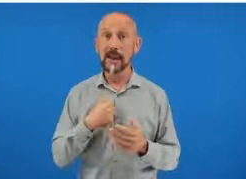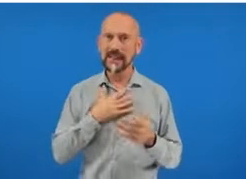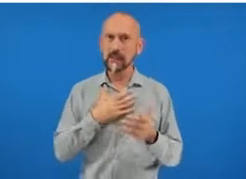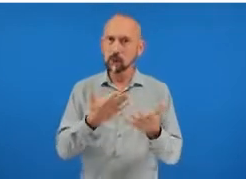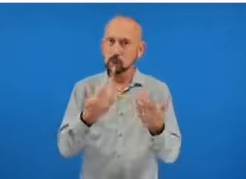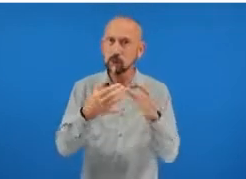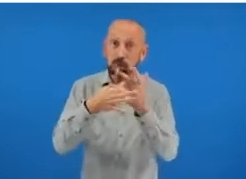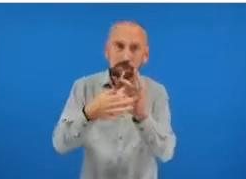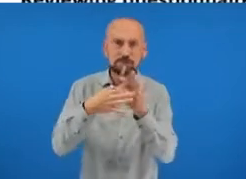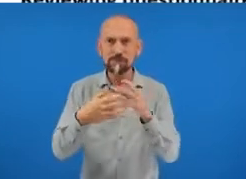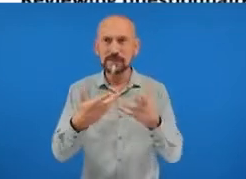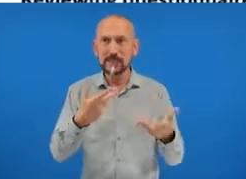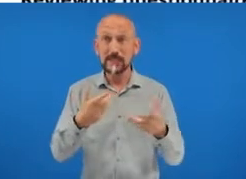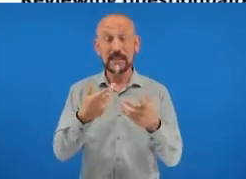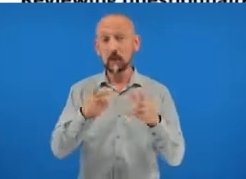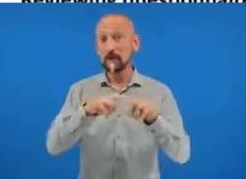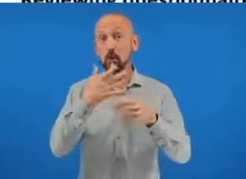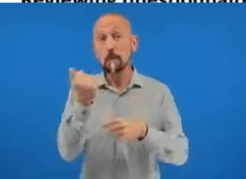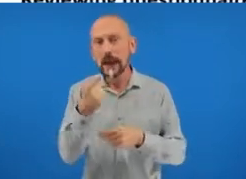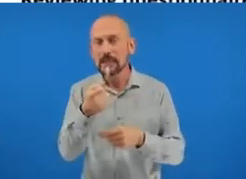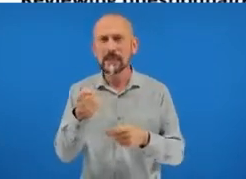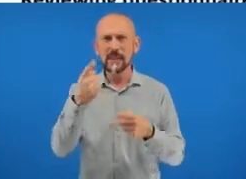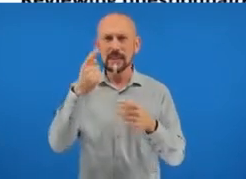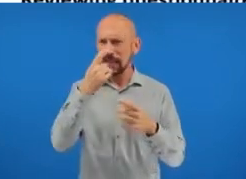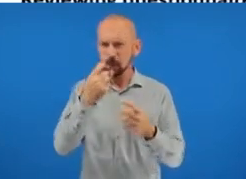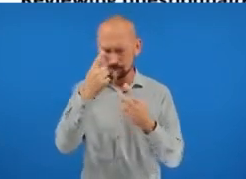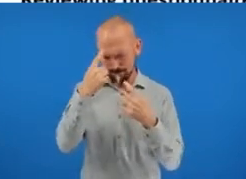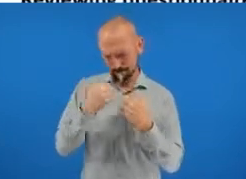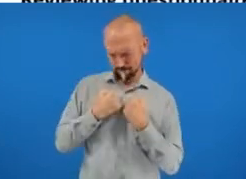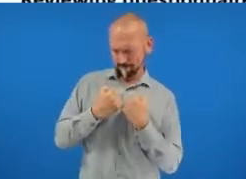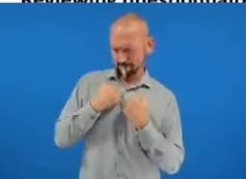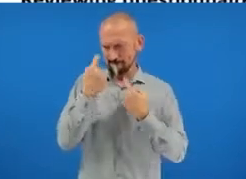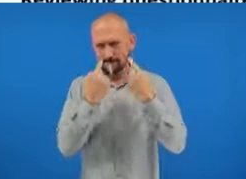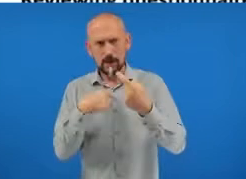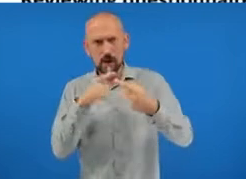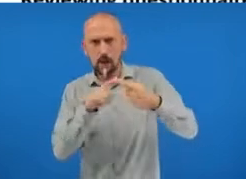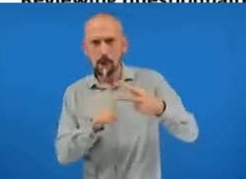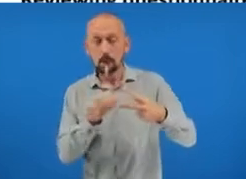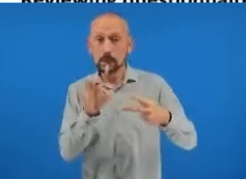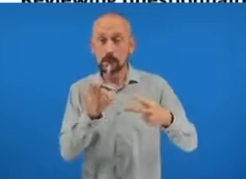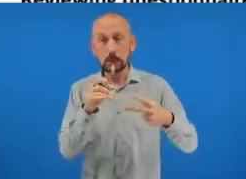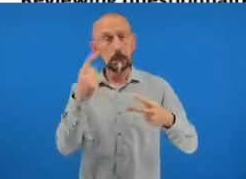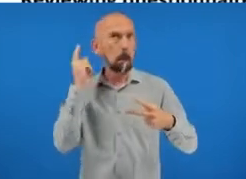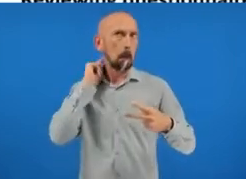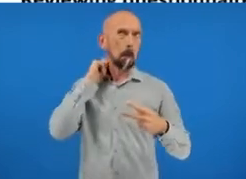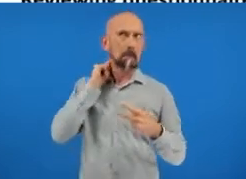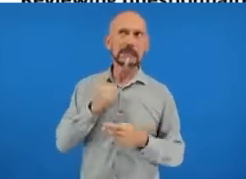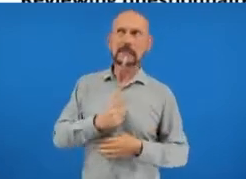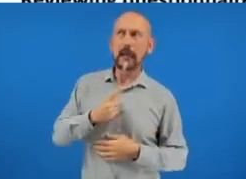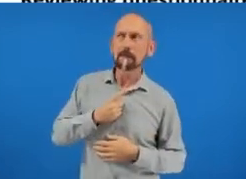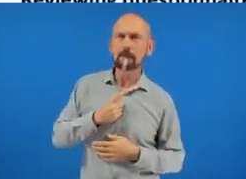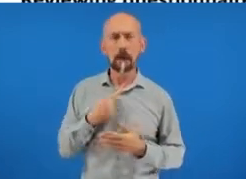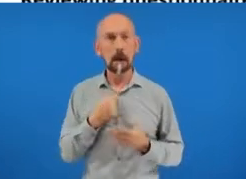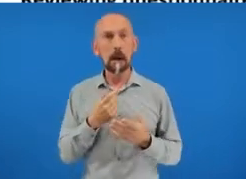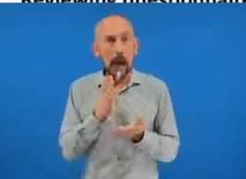all of us, if you don't mind, to take a moment to ask yourself a couple of questions and just make a note of your private responses, whether you're